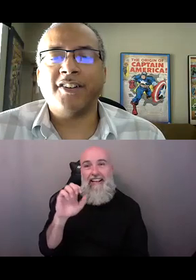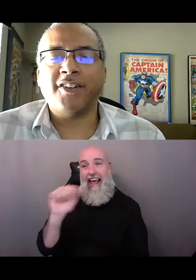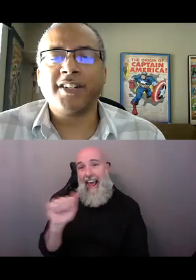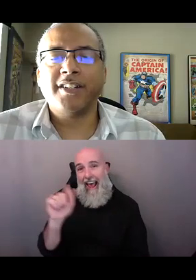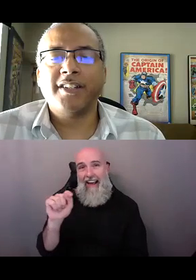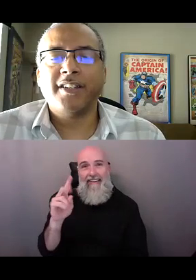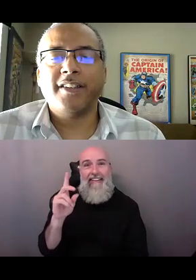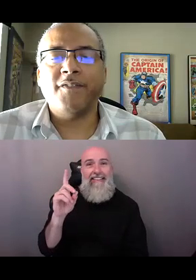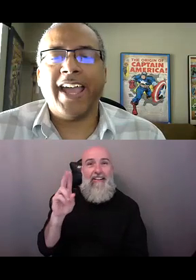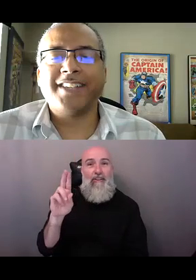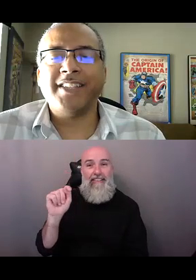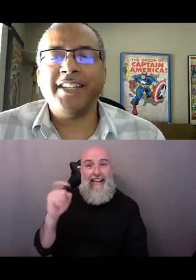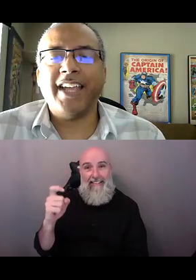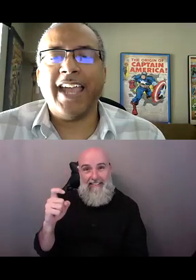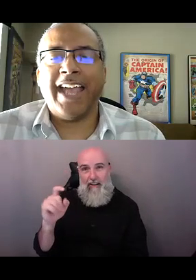vaccine@drtx.org,